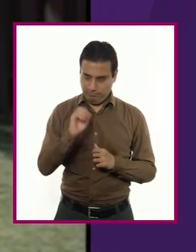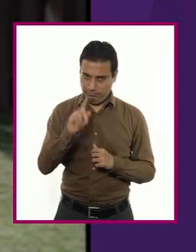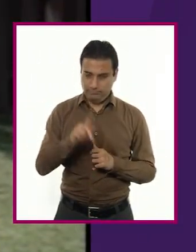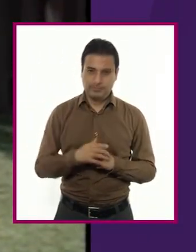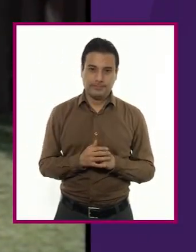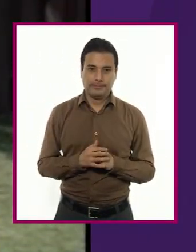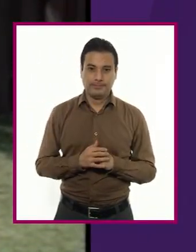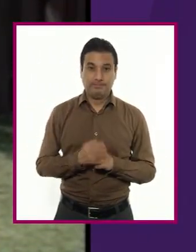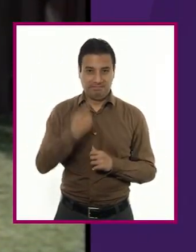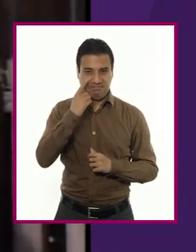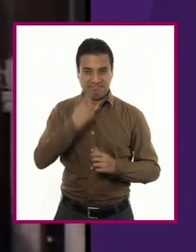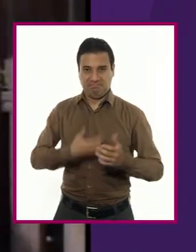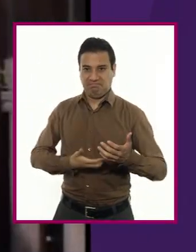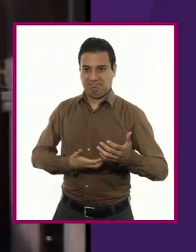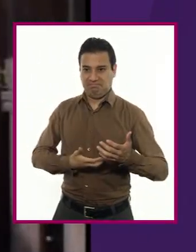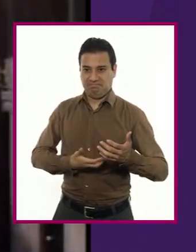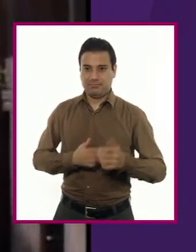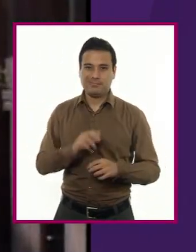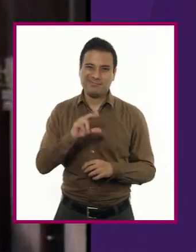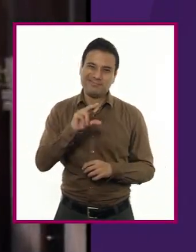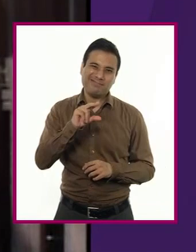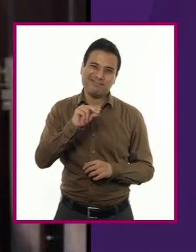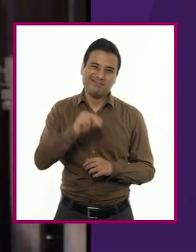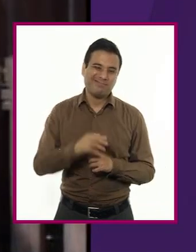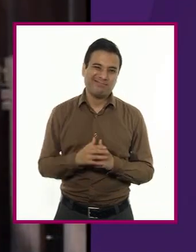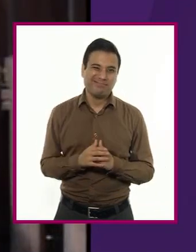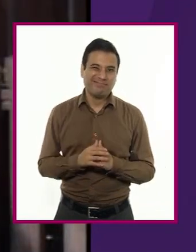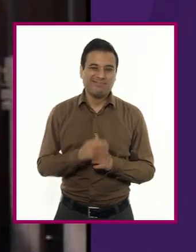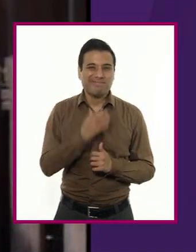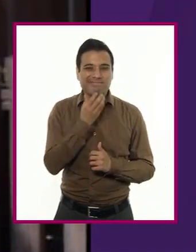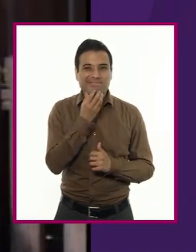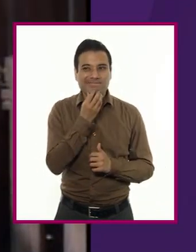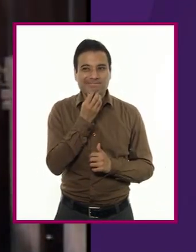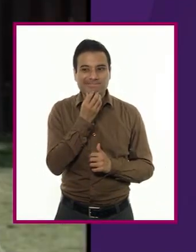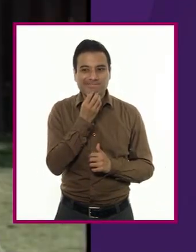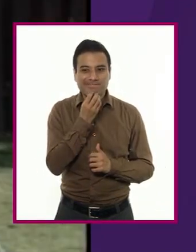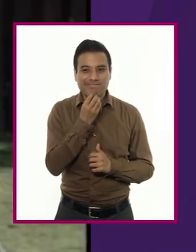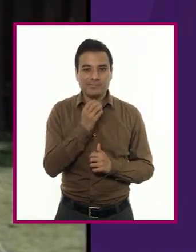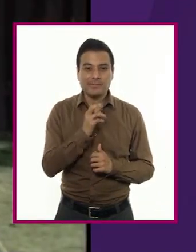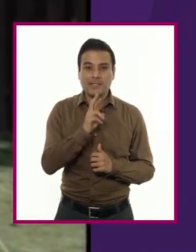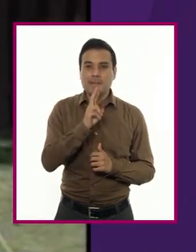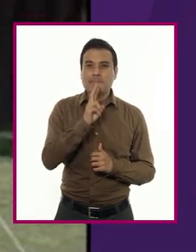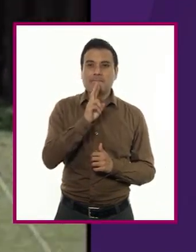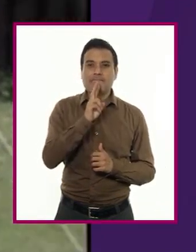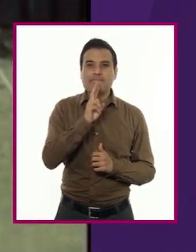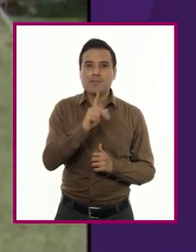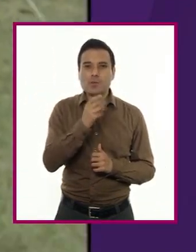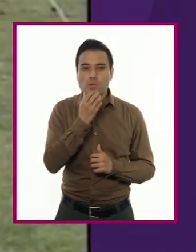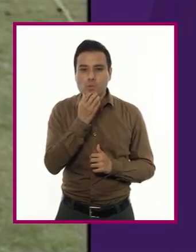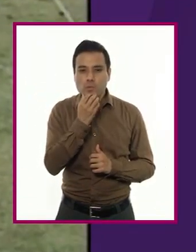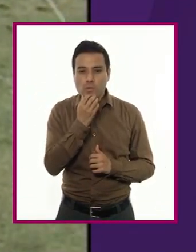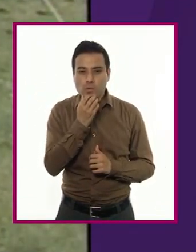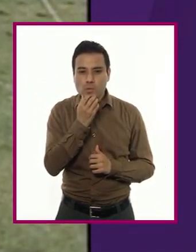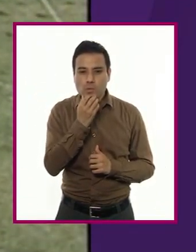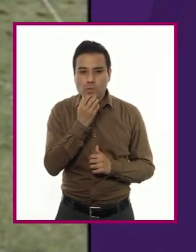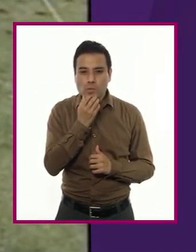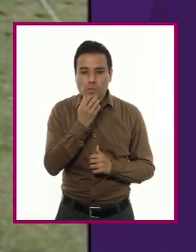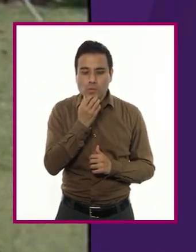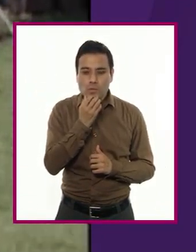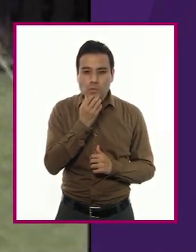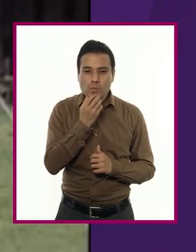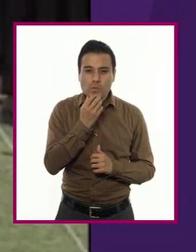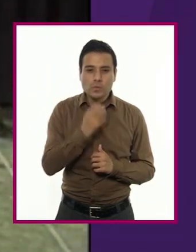Like this? No. Why don't you take the whip? The whip. Okay.